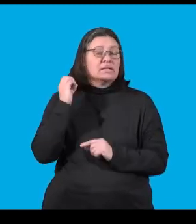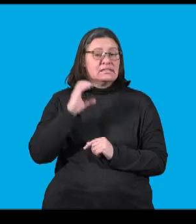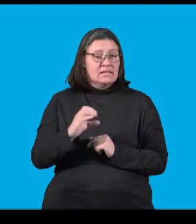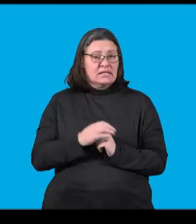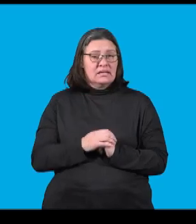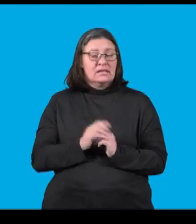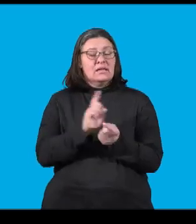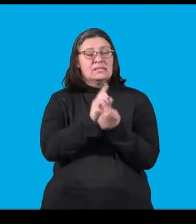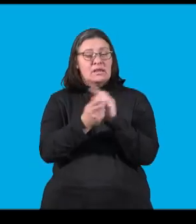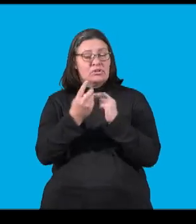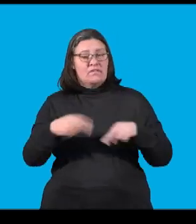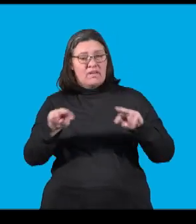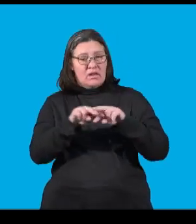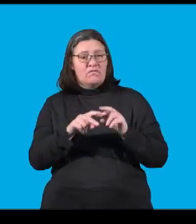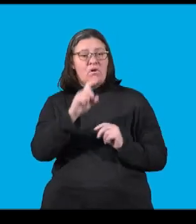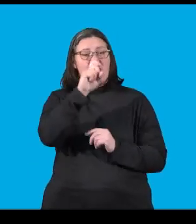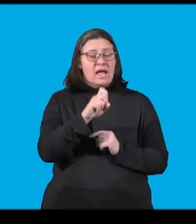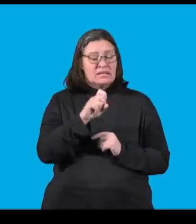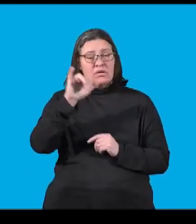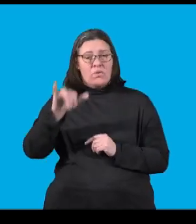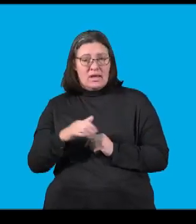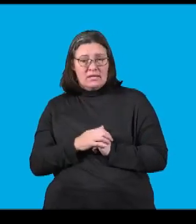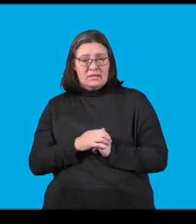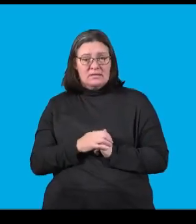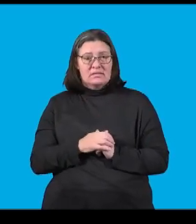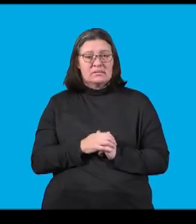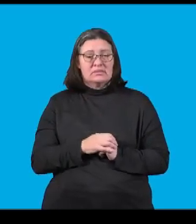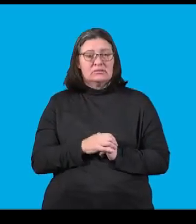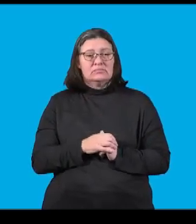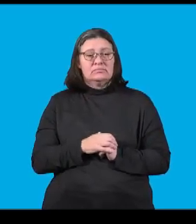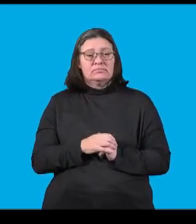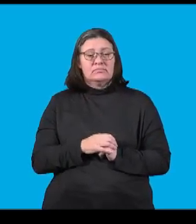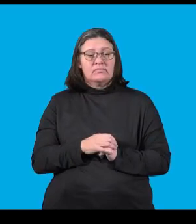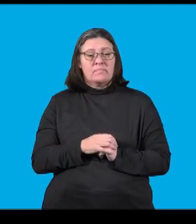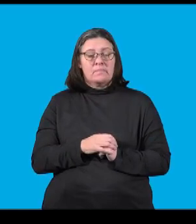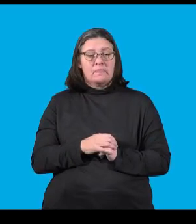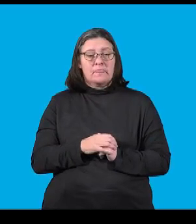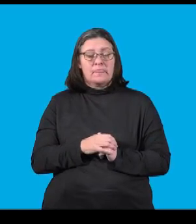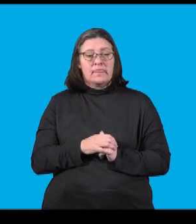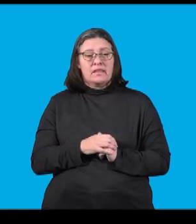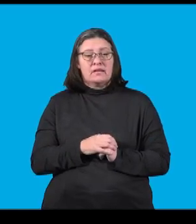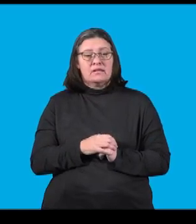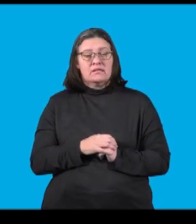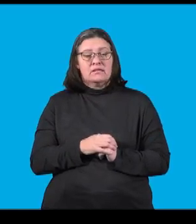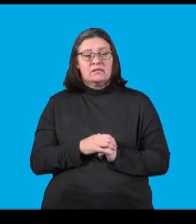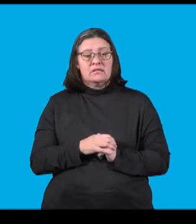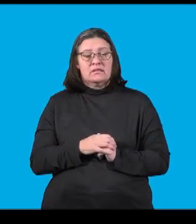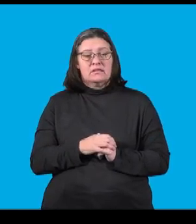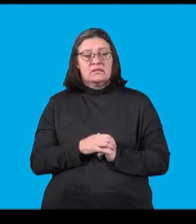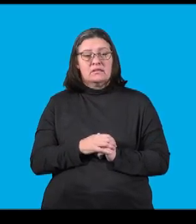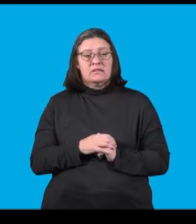To find c, we simply substitute the values for x and y. So 5 is equal to 7 times